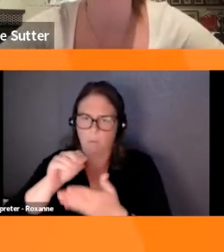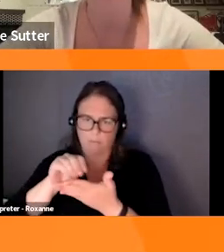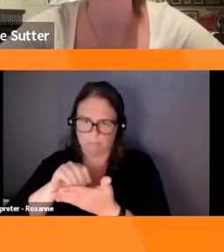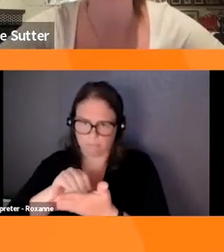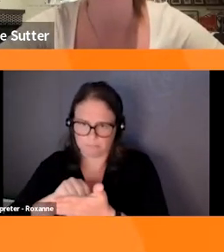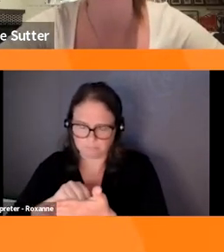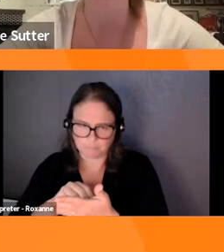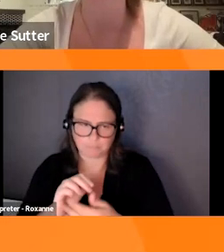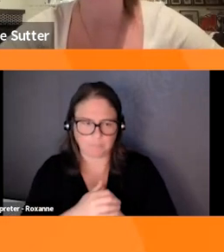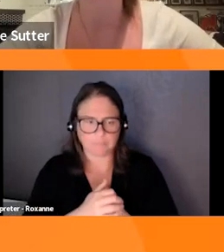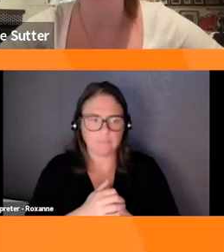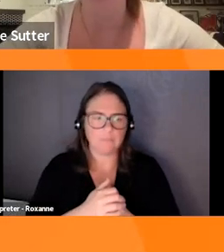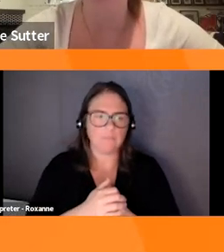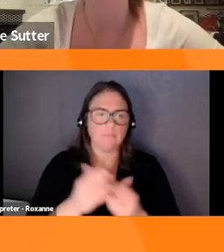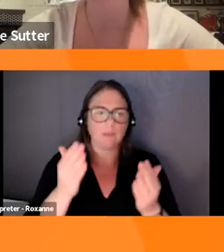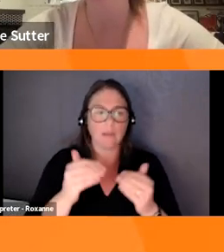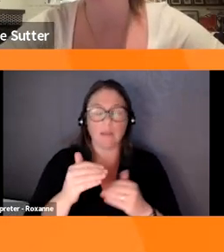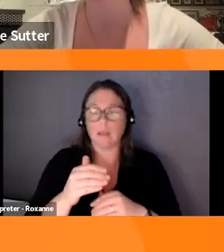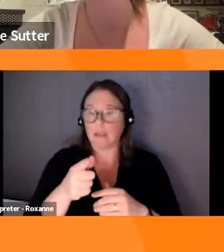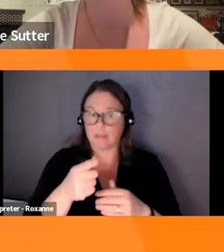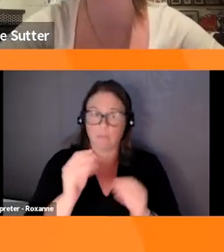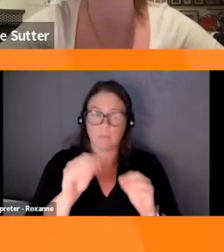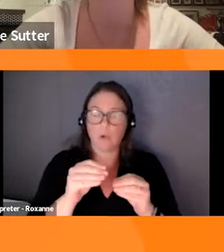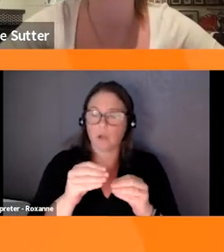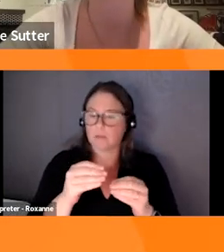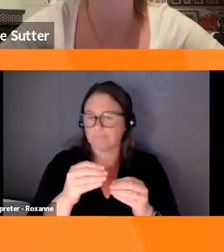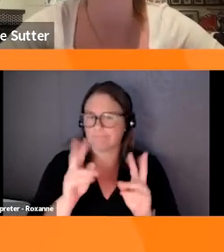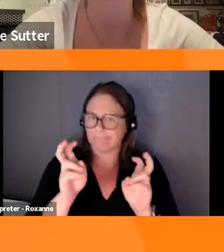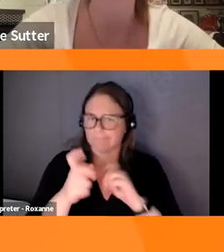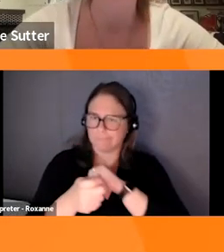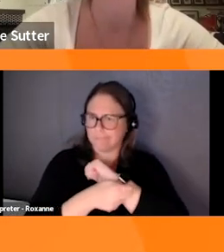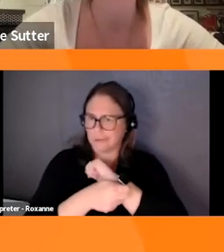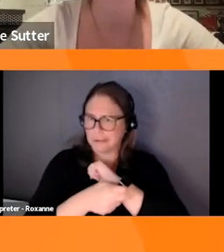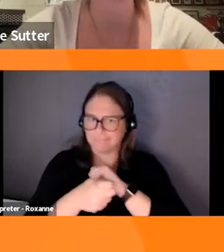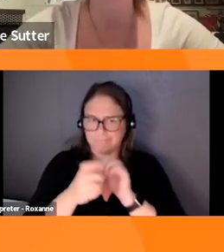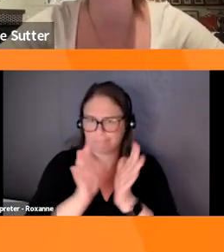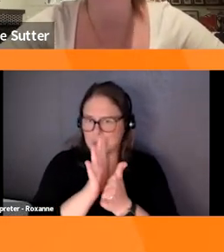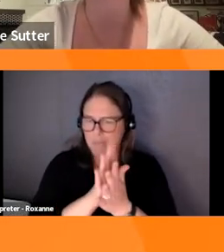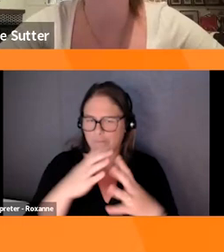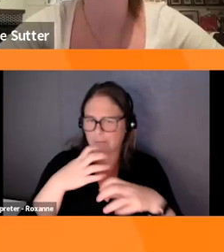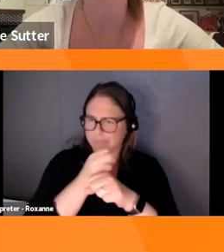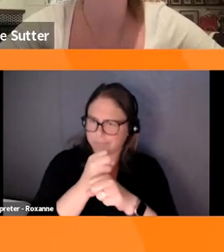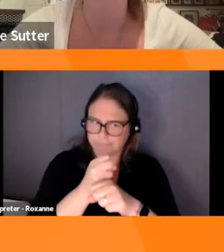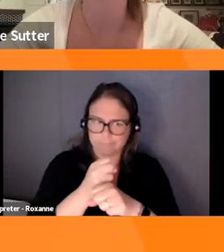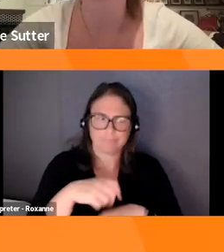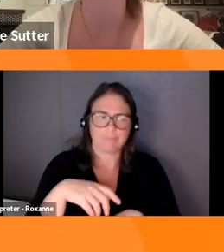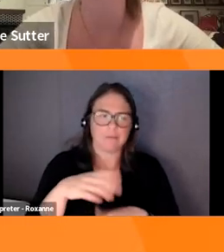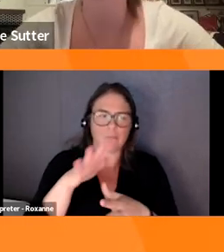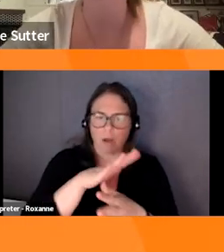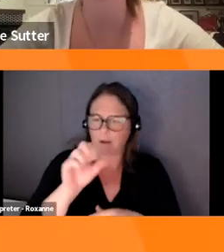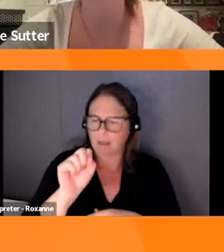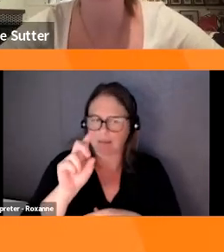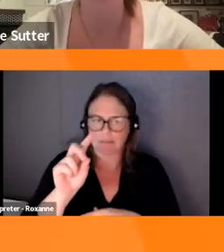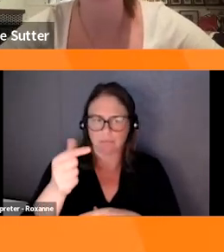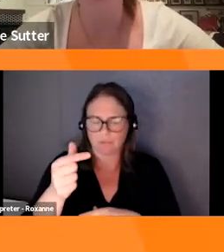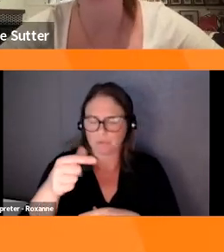our priority SDG KPI worksheet. So we've matched some different KPIs to the goals in case you